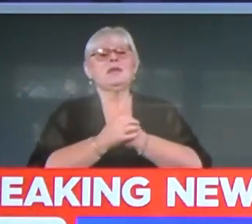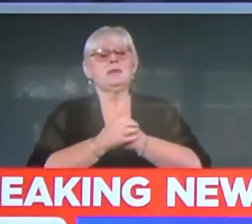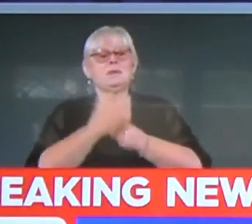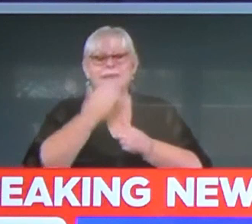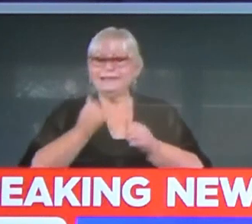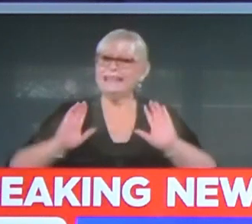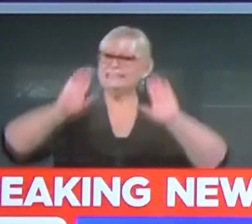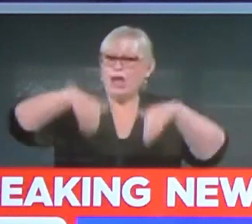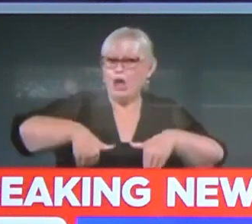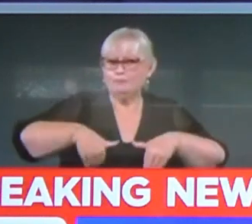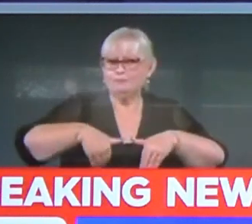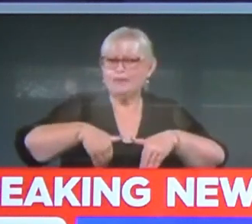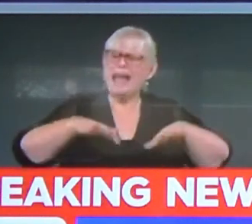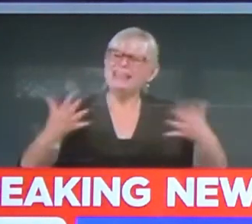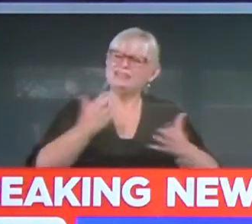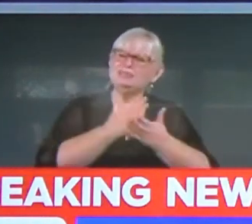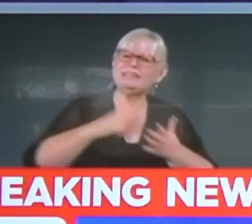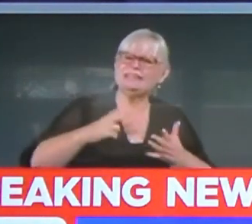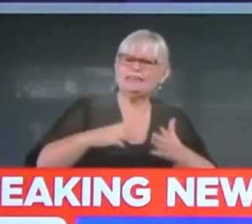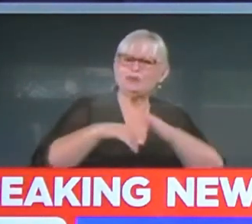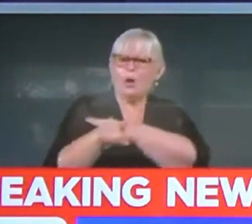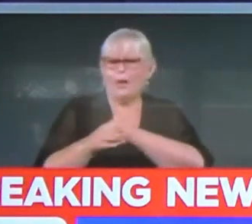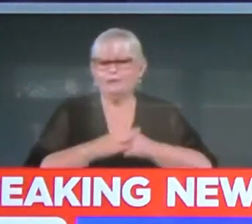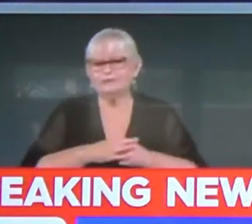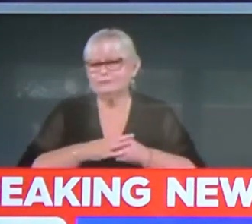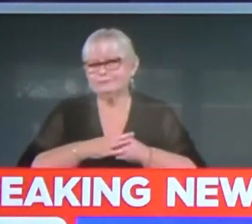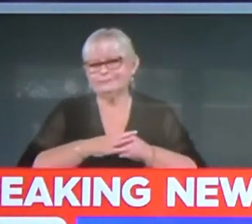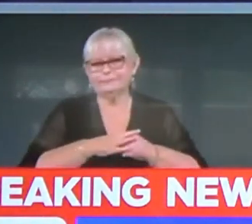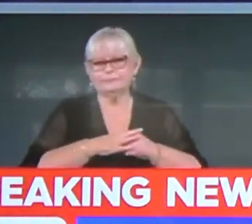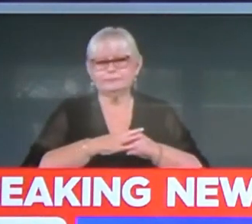to stay at home unless it's absolutely necessary that you go out.